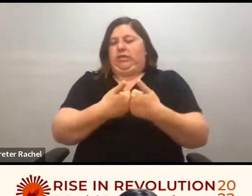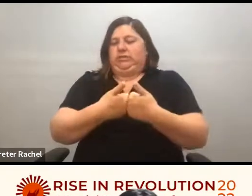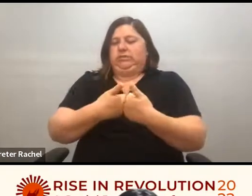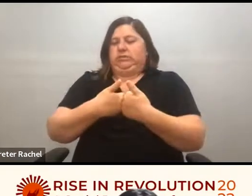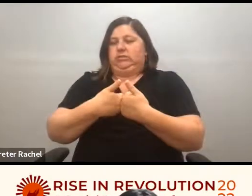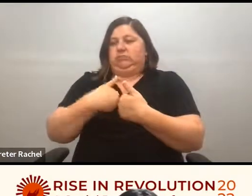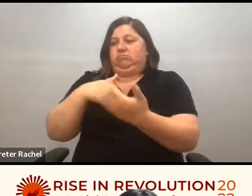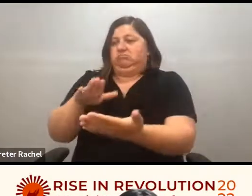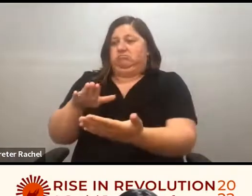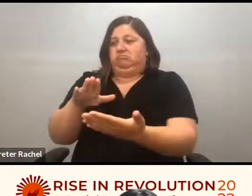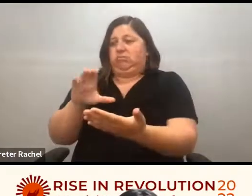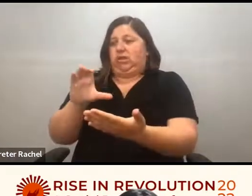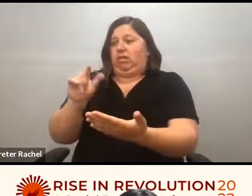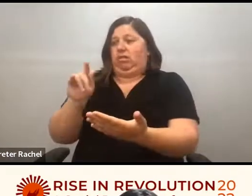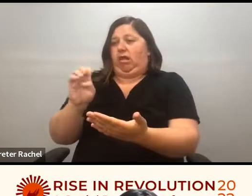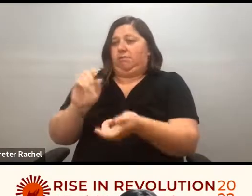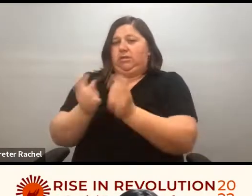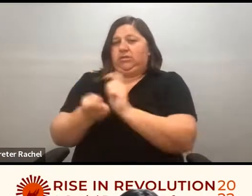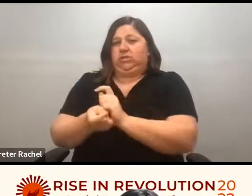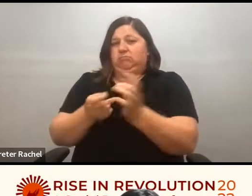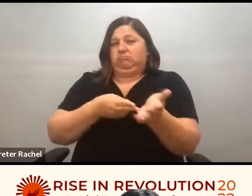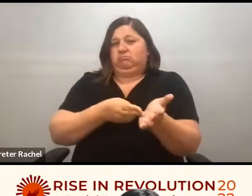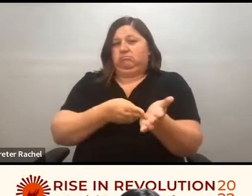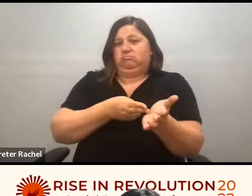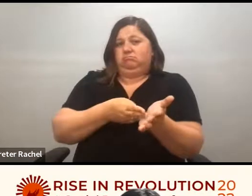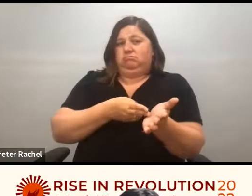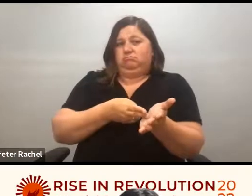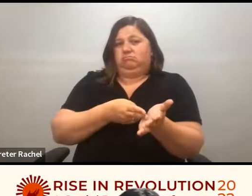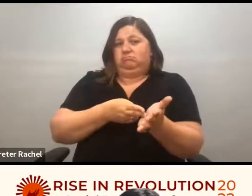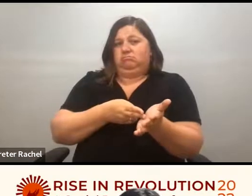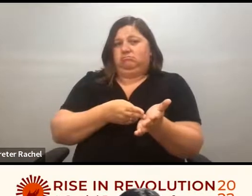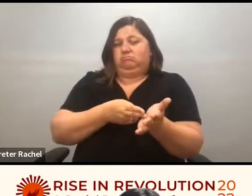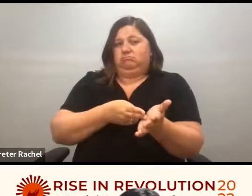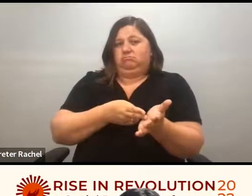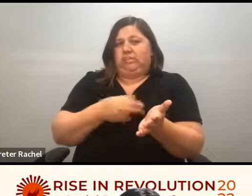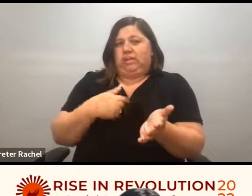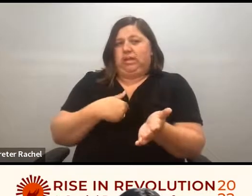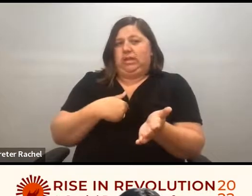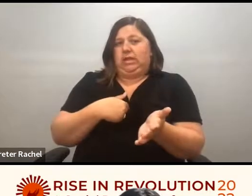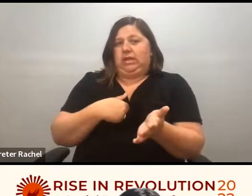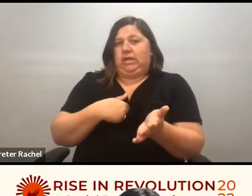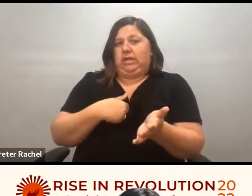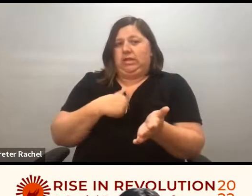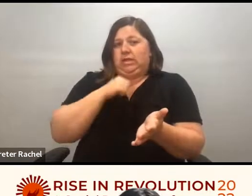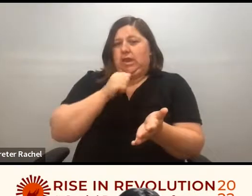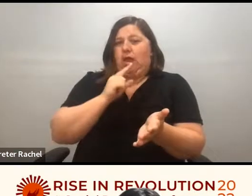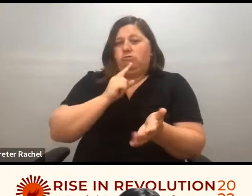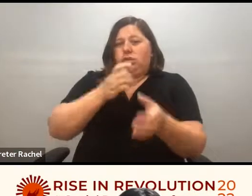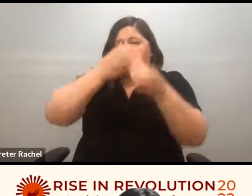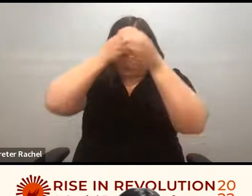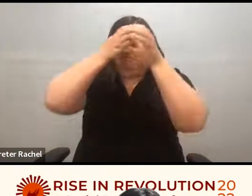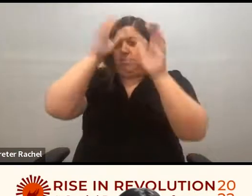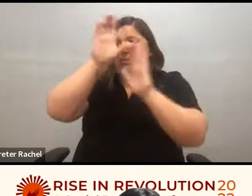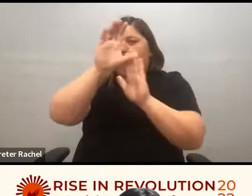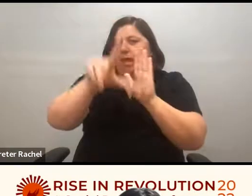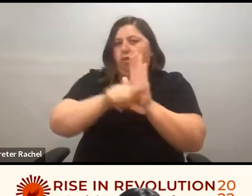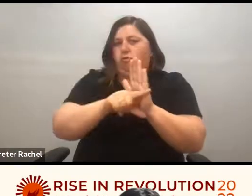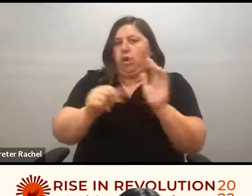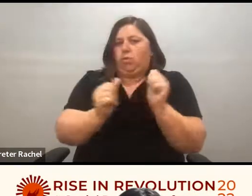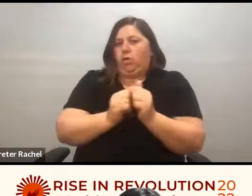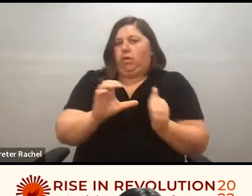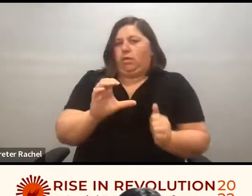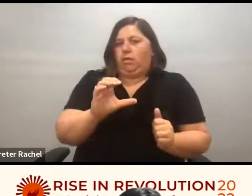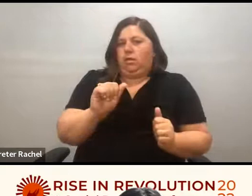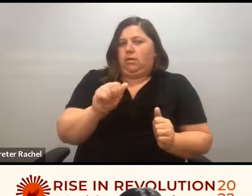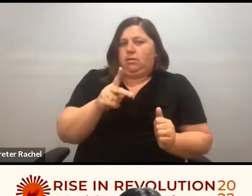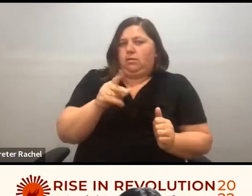to be completely transparent, I'm not somebody who has that background in capitalism or